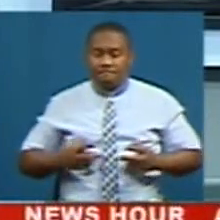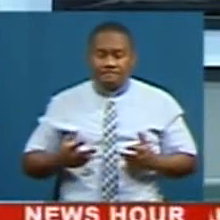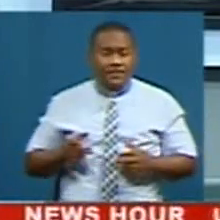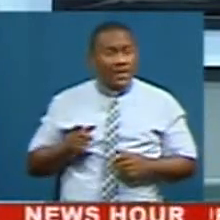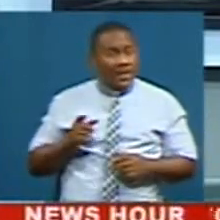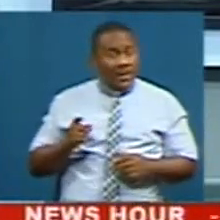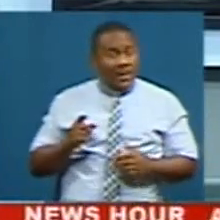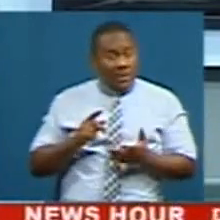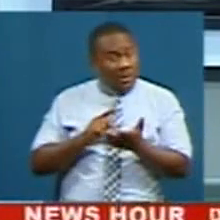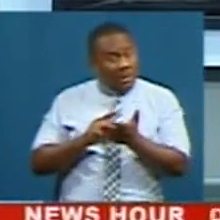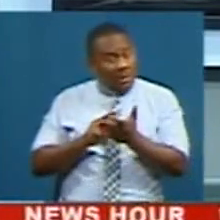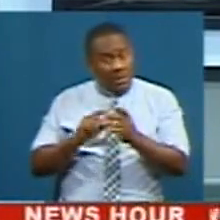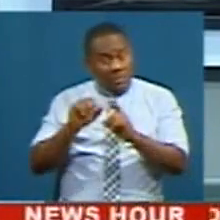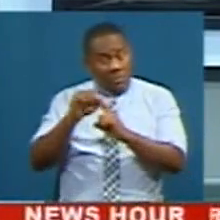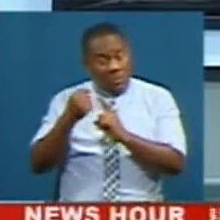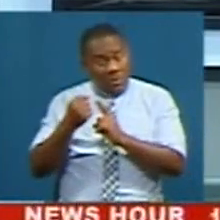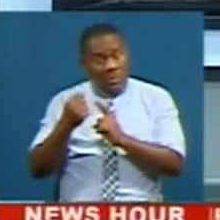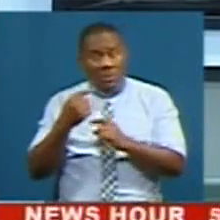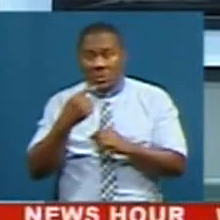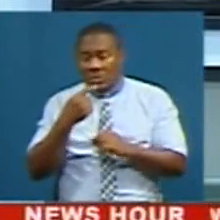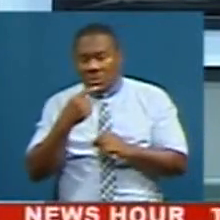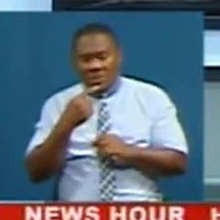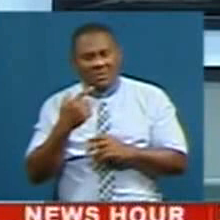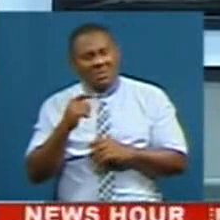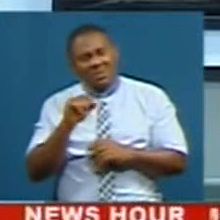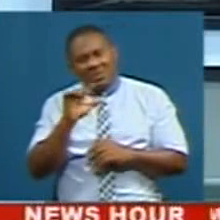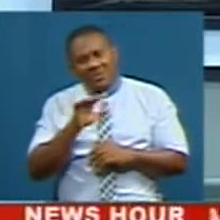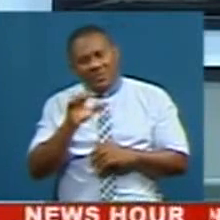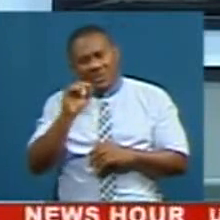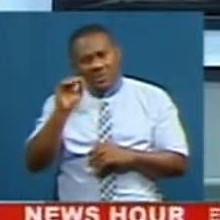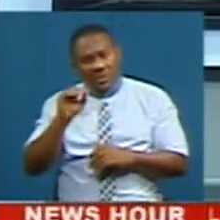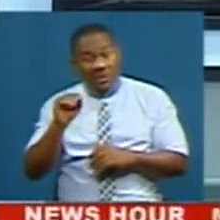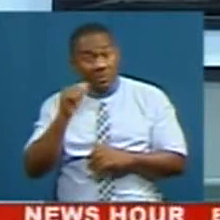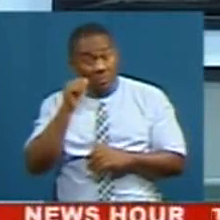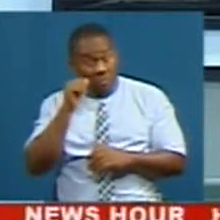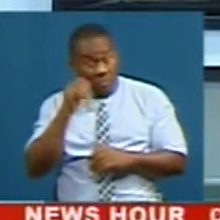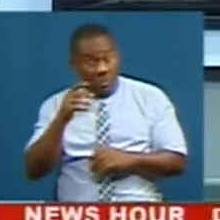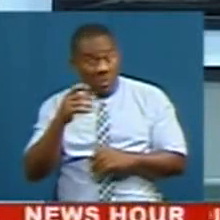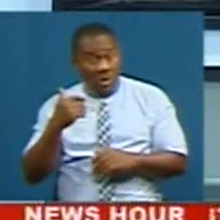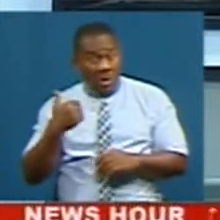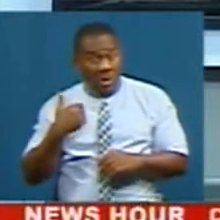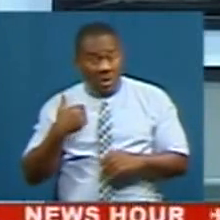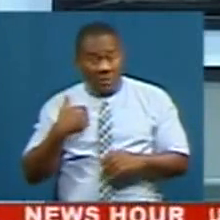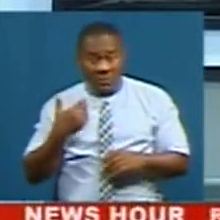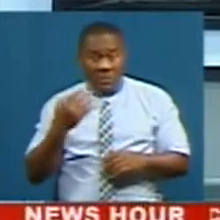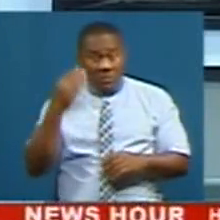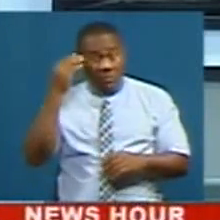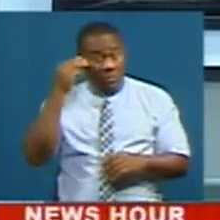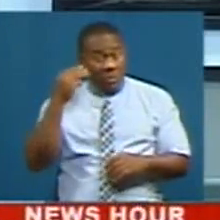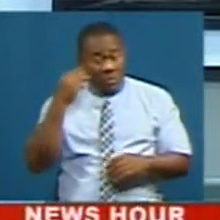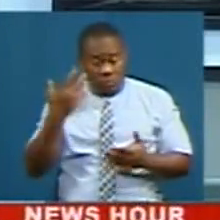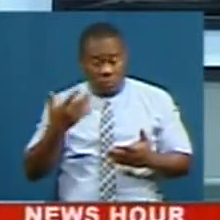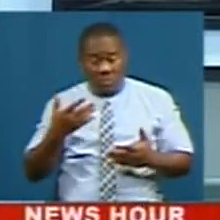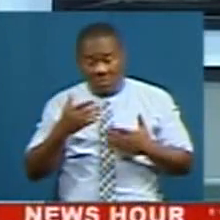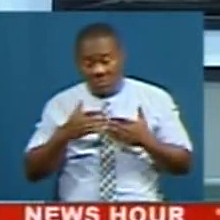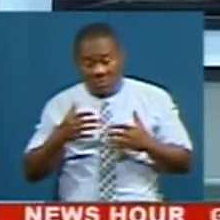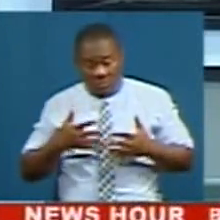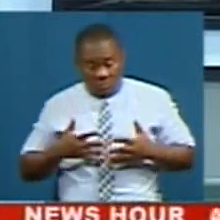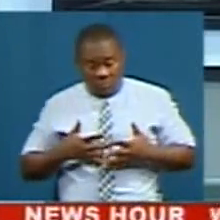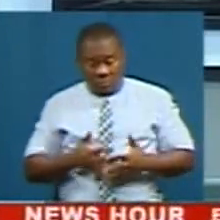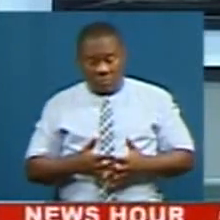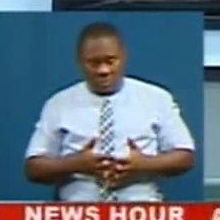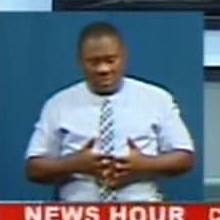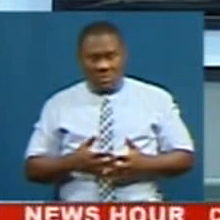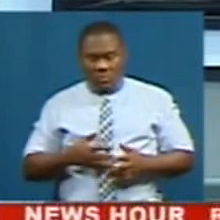Society, it was revealed that about 50% of women who have difficulty in conceiving are likely to be suffering